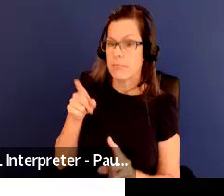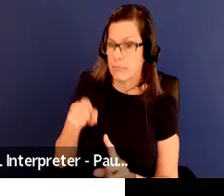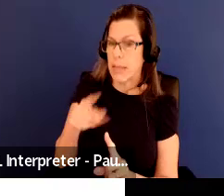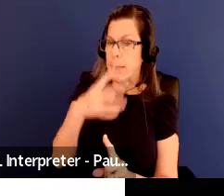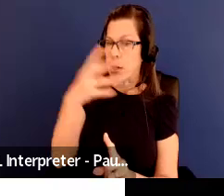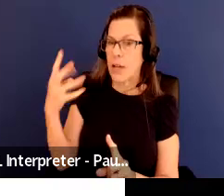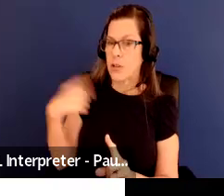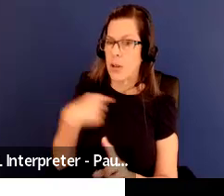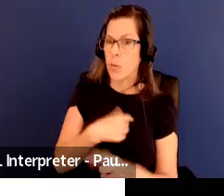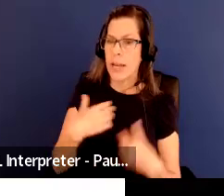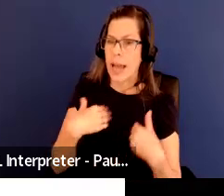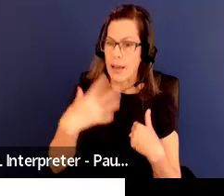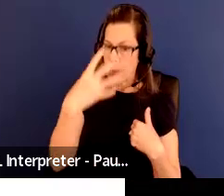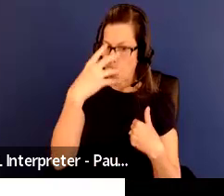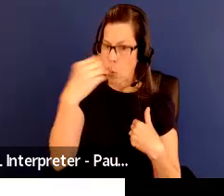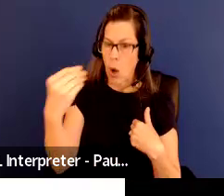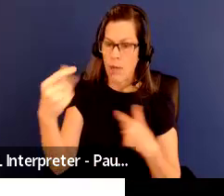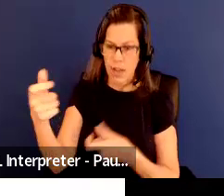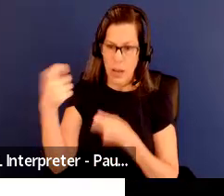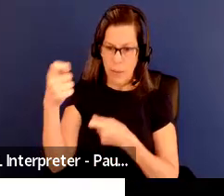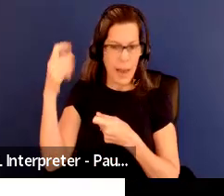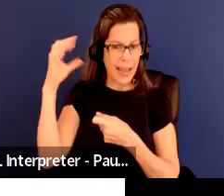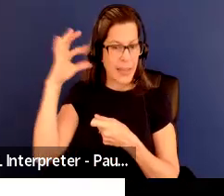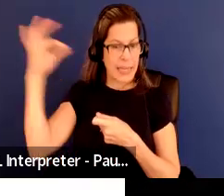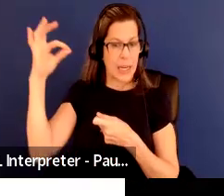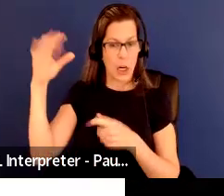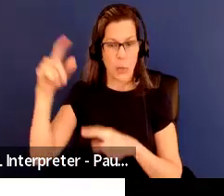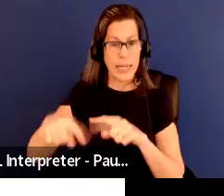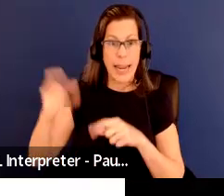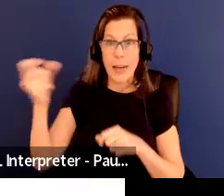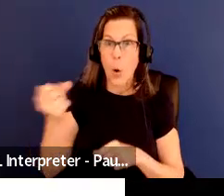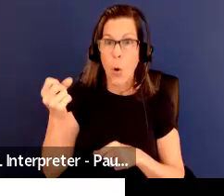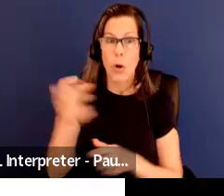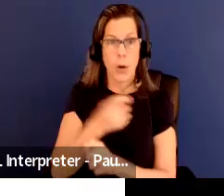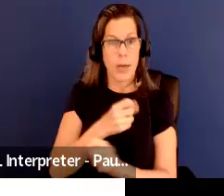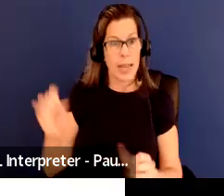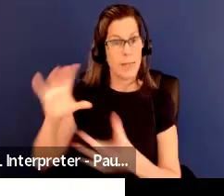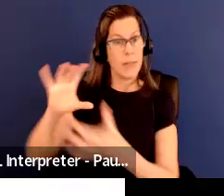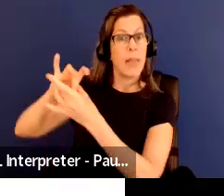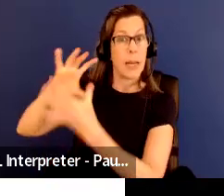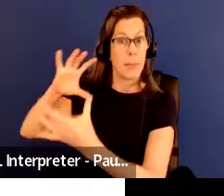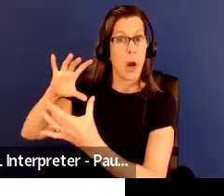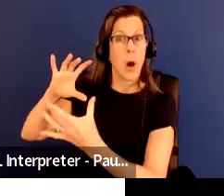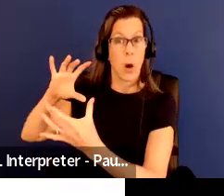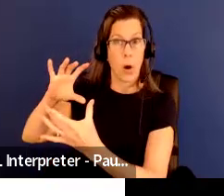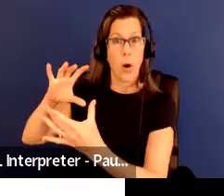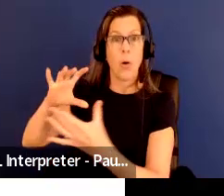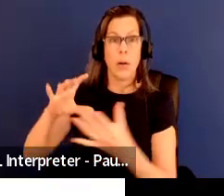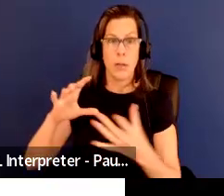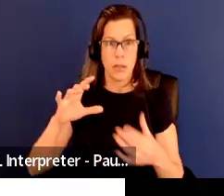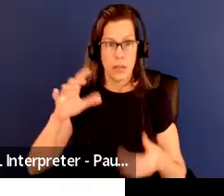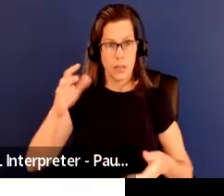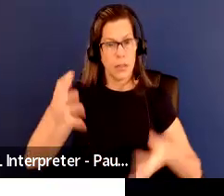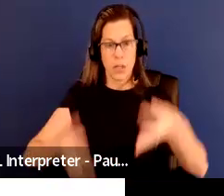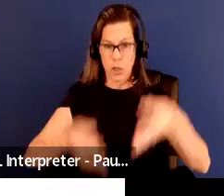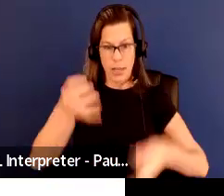We have the wolf by the ear, and we can neither hold him nor safely let him go. Justice is on